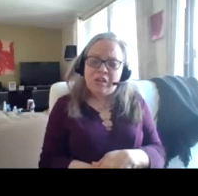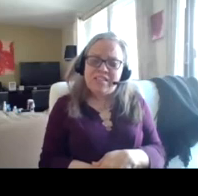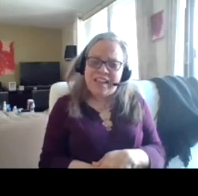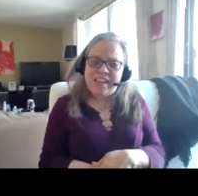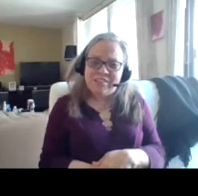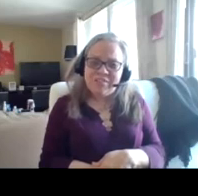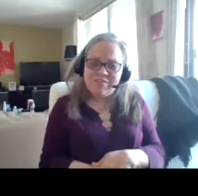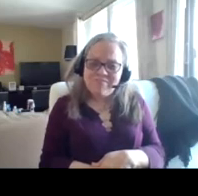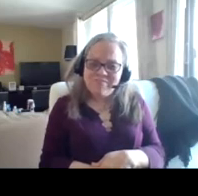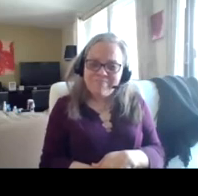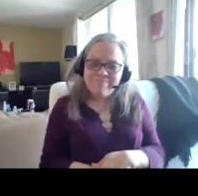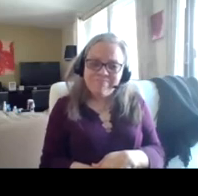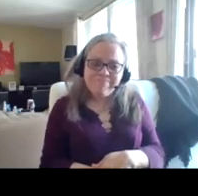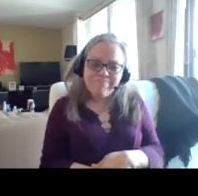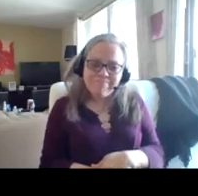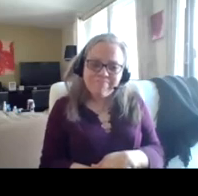govontario.ca.